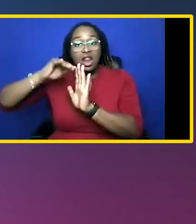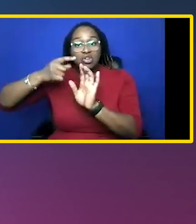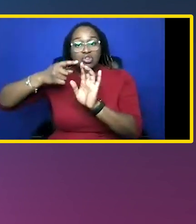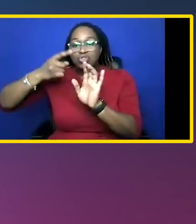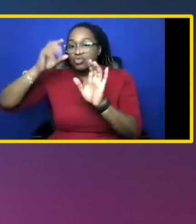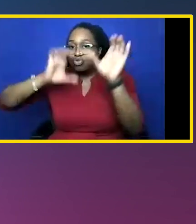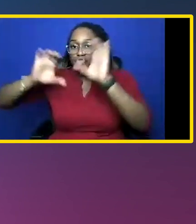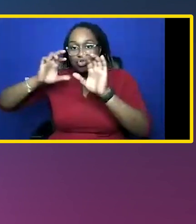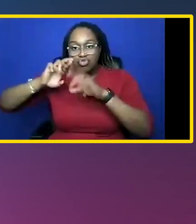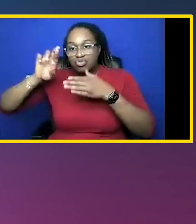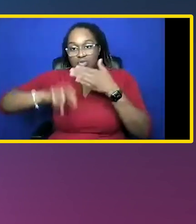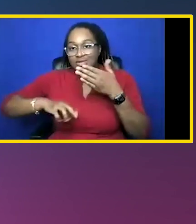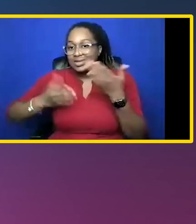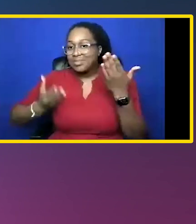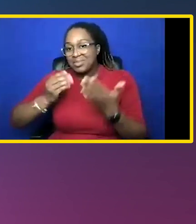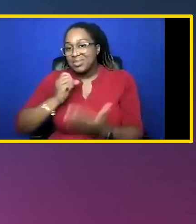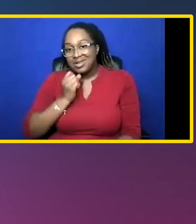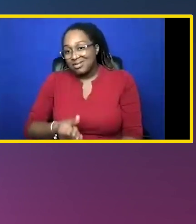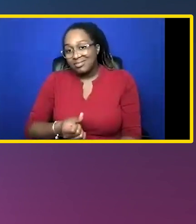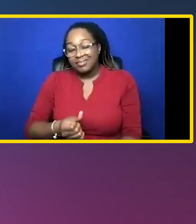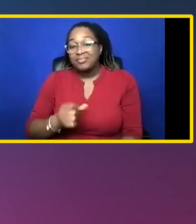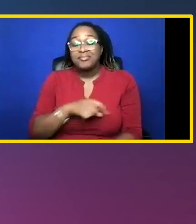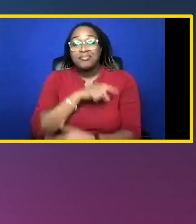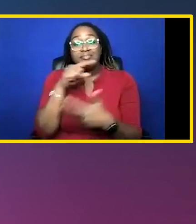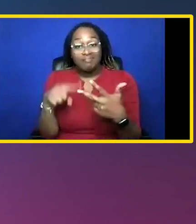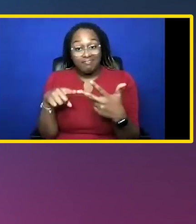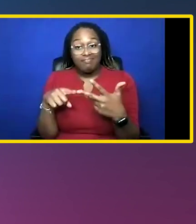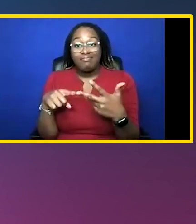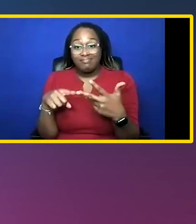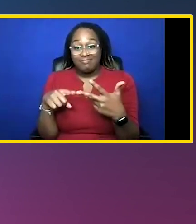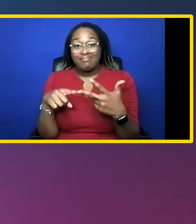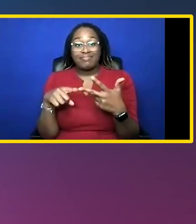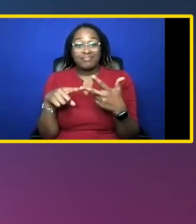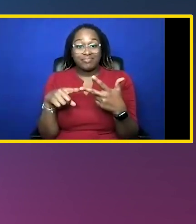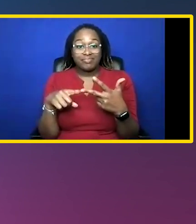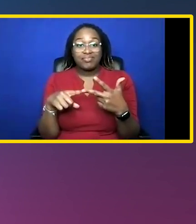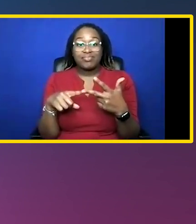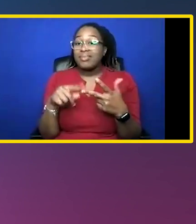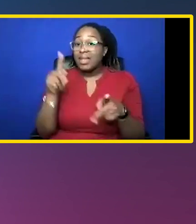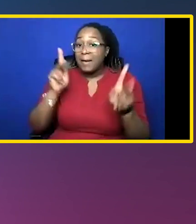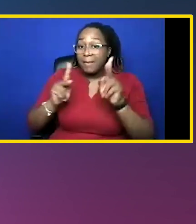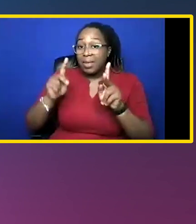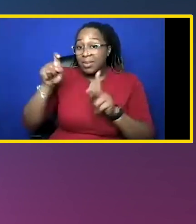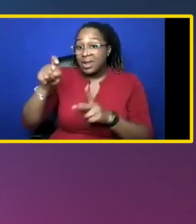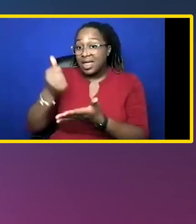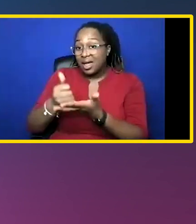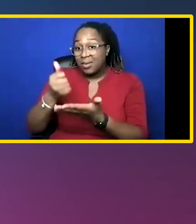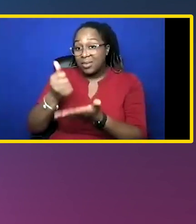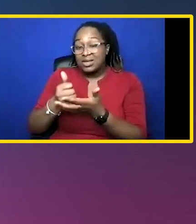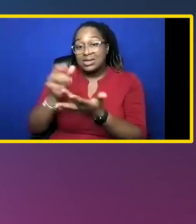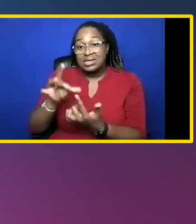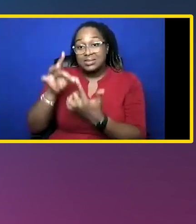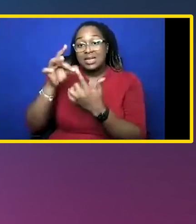search results. And then three, um, people need help, especially